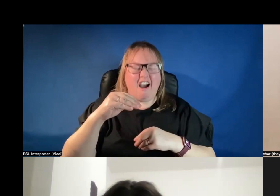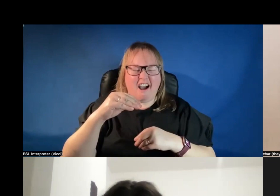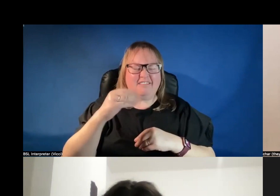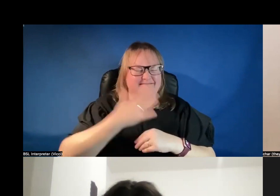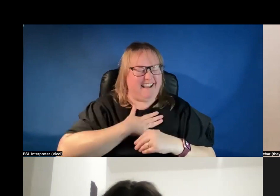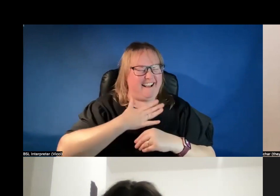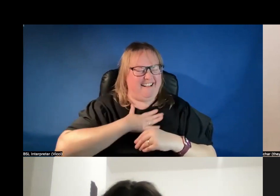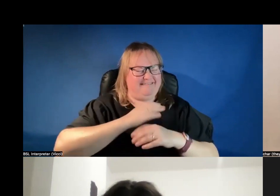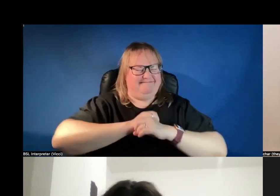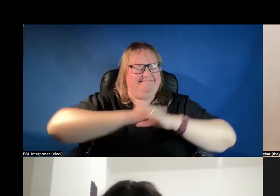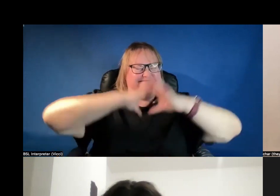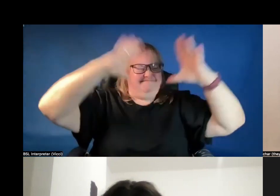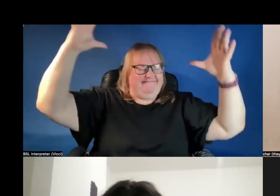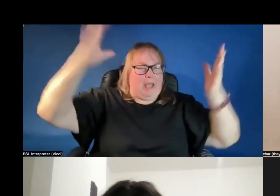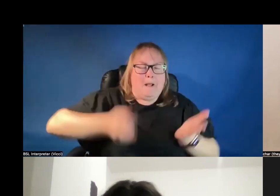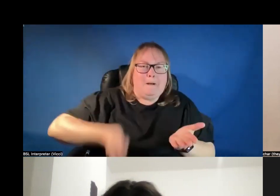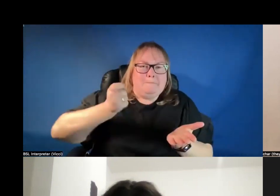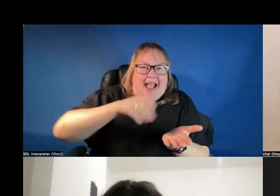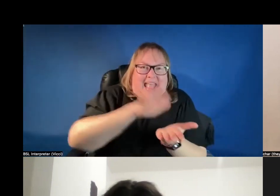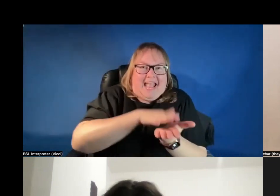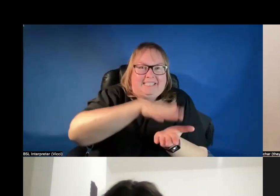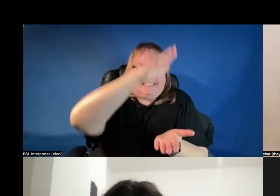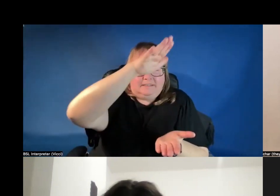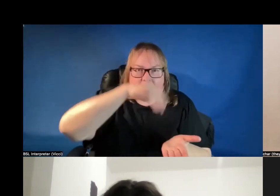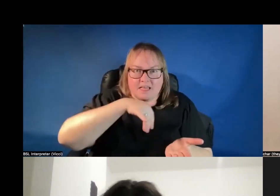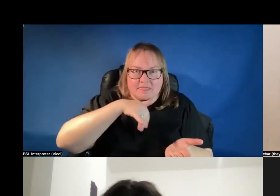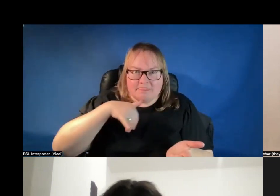I think about it, it makes me hungry. That's me, thanks.